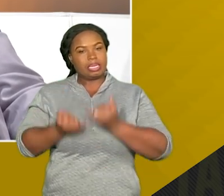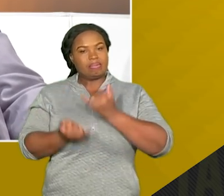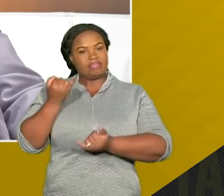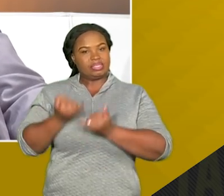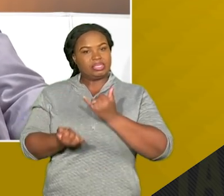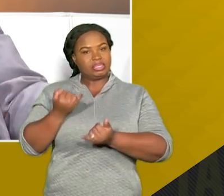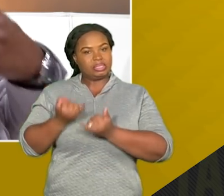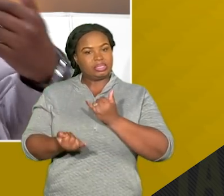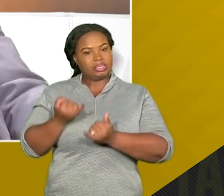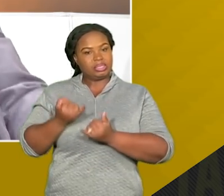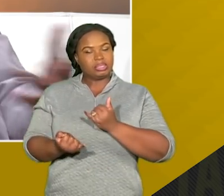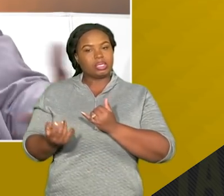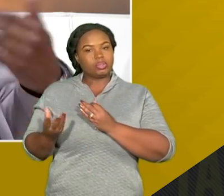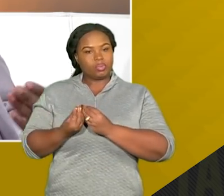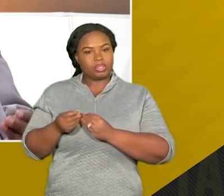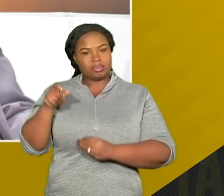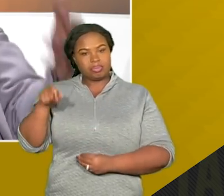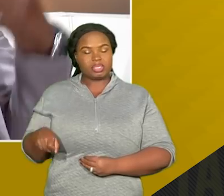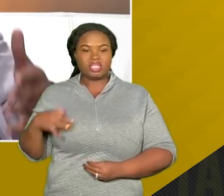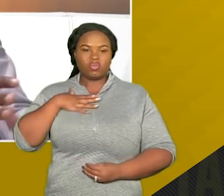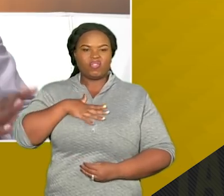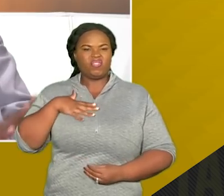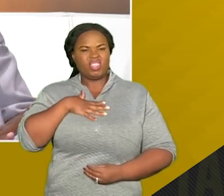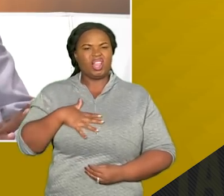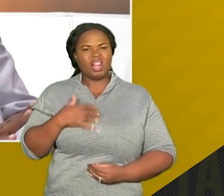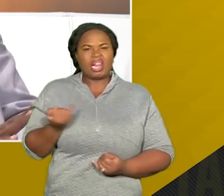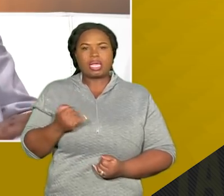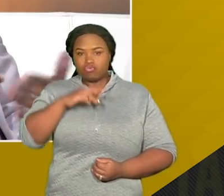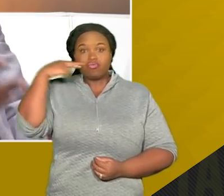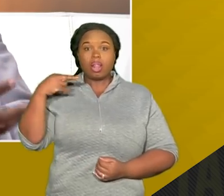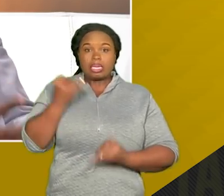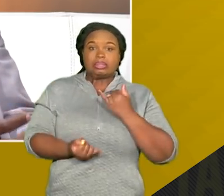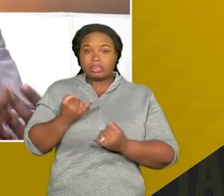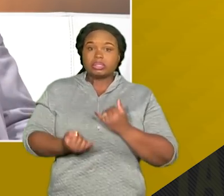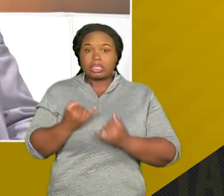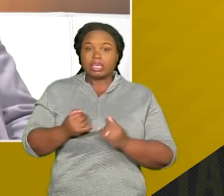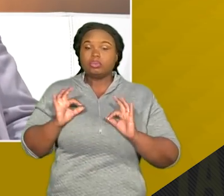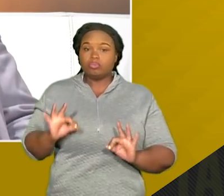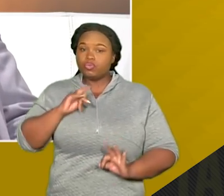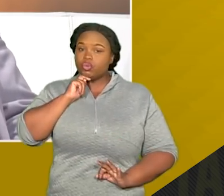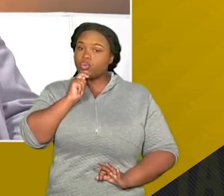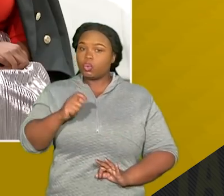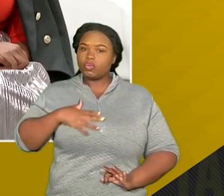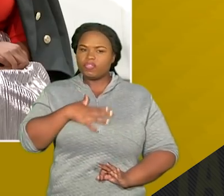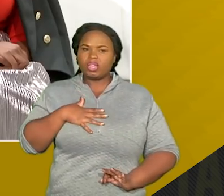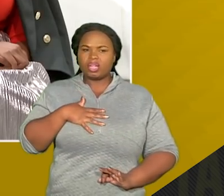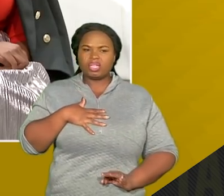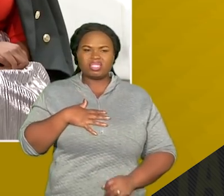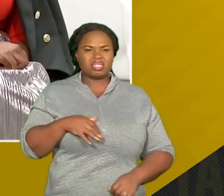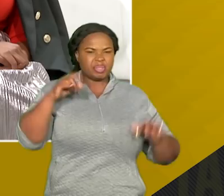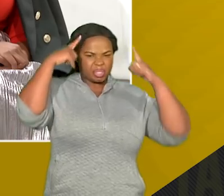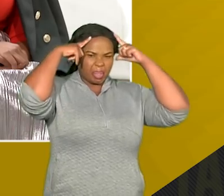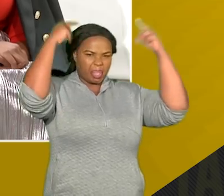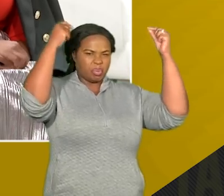nomuntu then umuntu ezwe kube njalo vele ngathulele nomuntu ngempela othokoloshwe laba noma